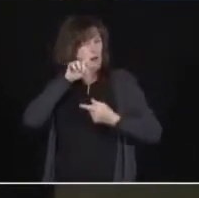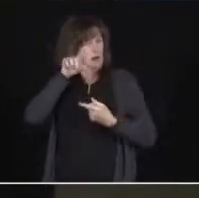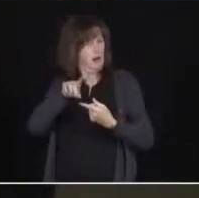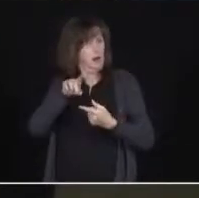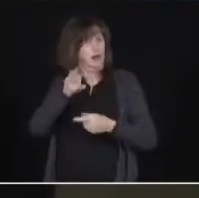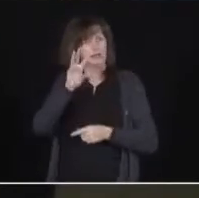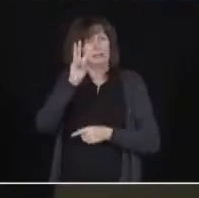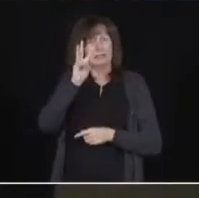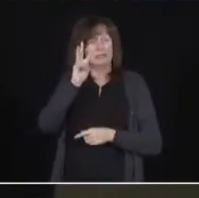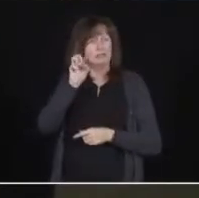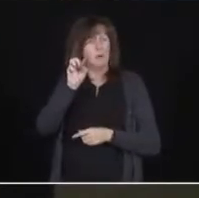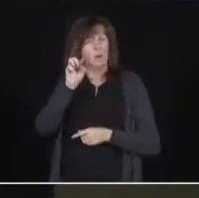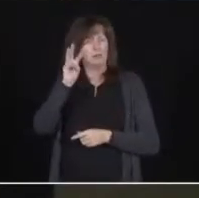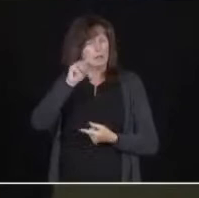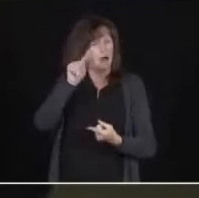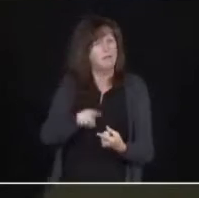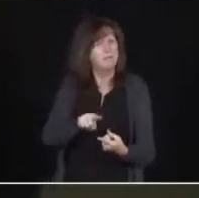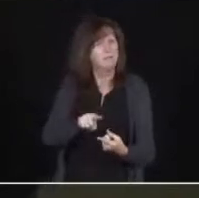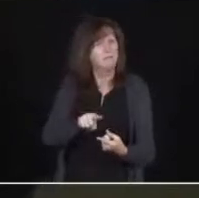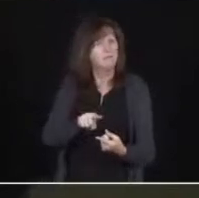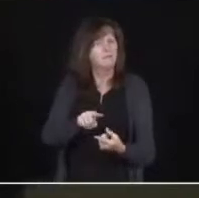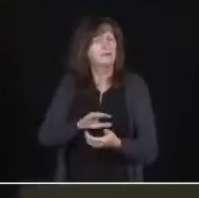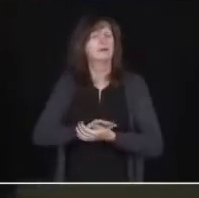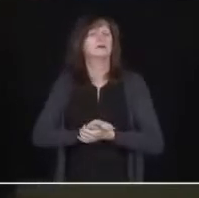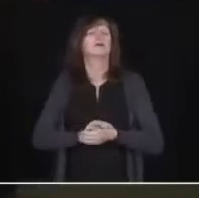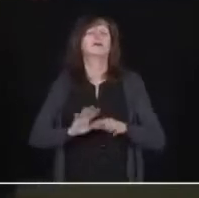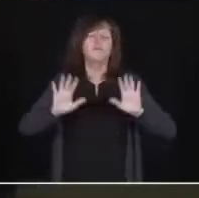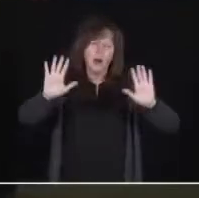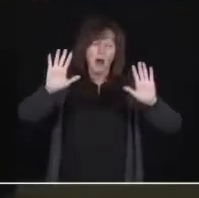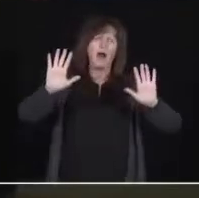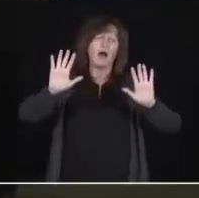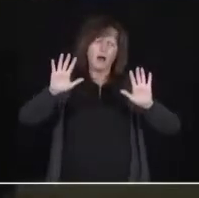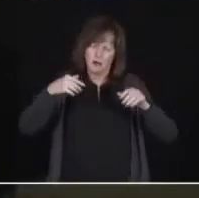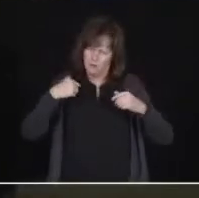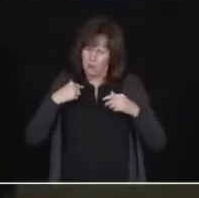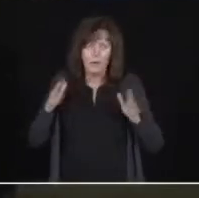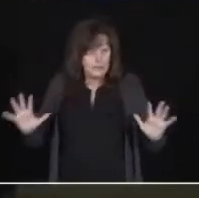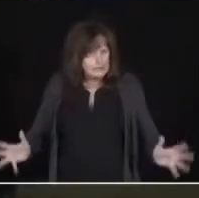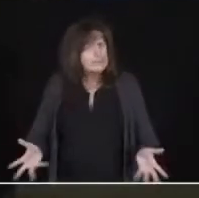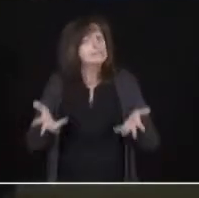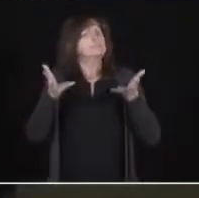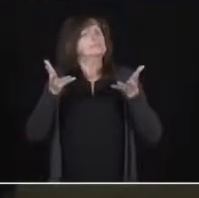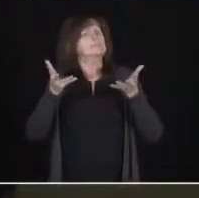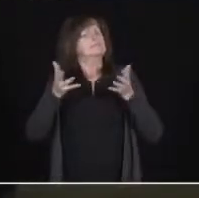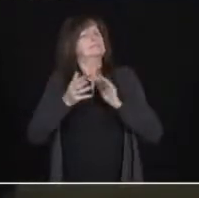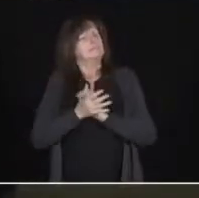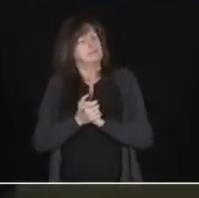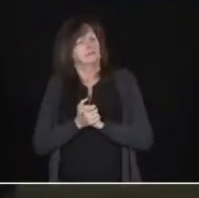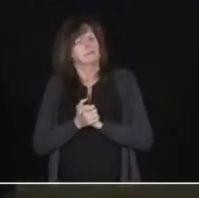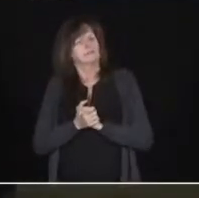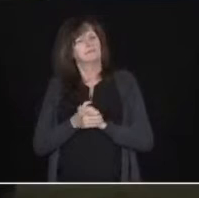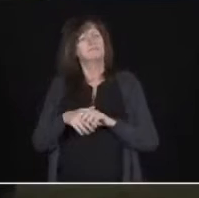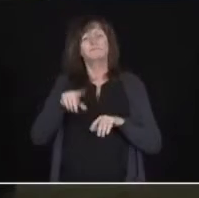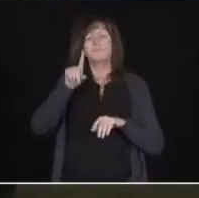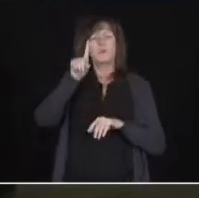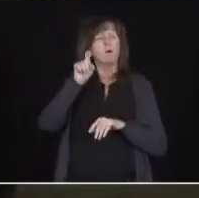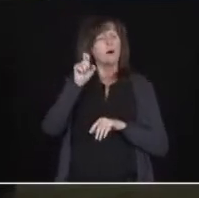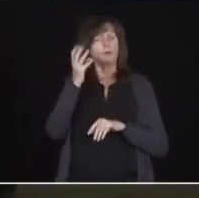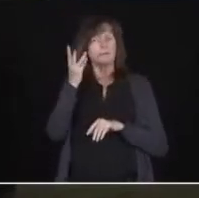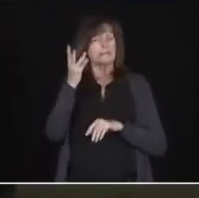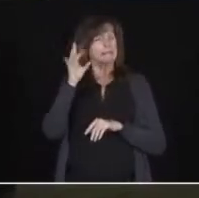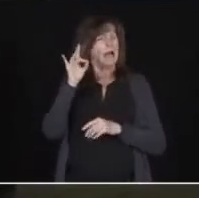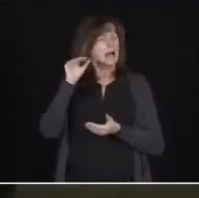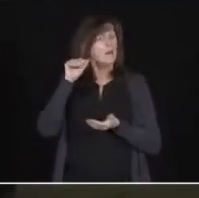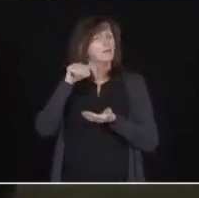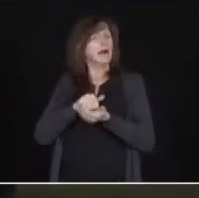is that we are recovering, with employment up 168,000 in September, building on 670,000 over